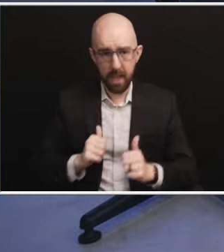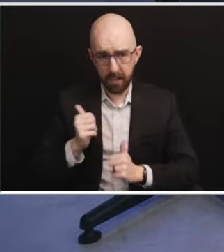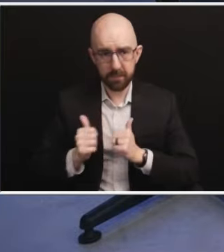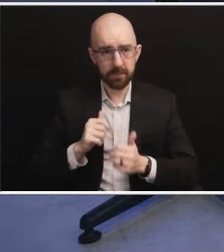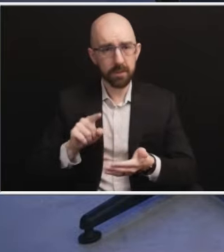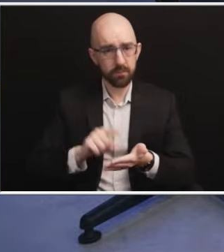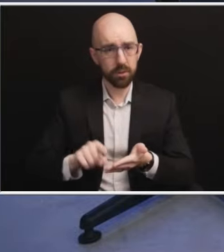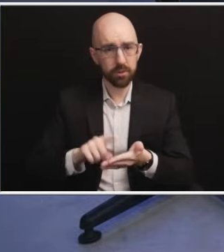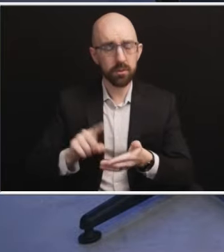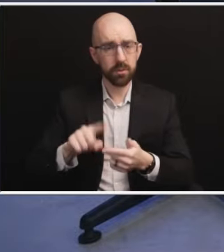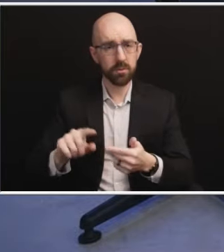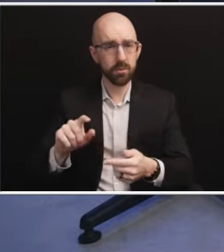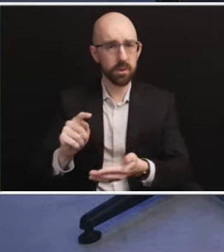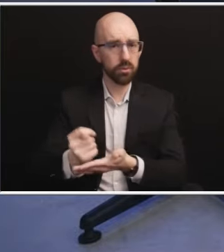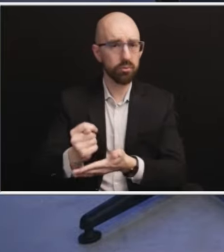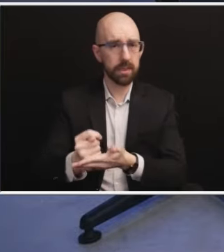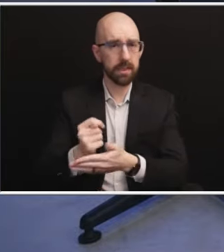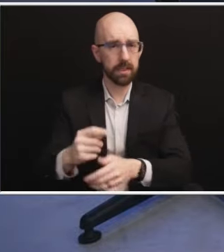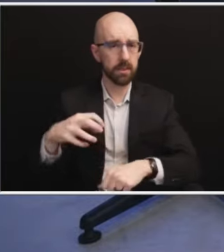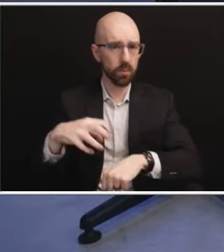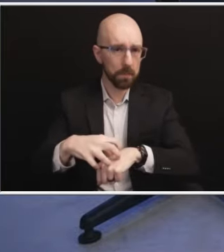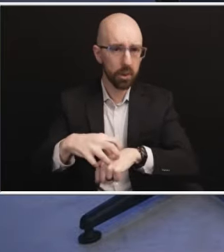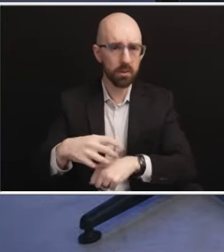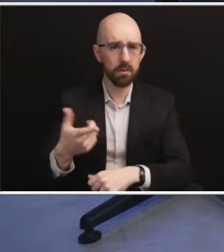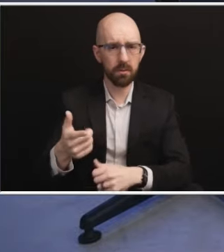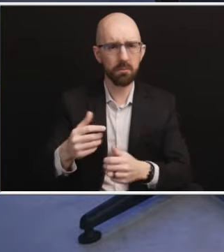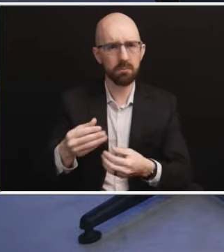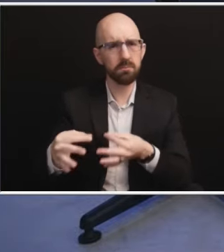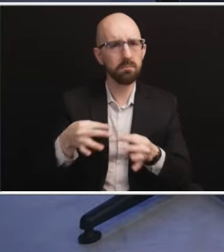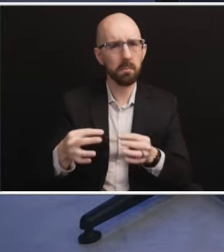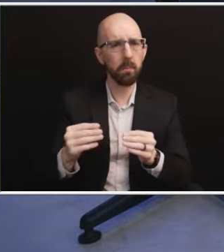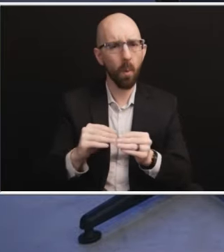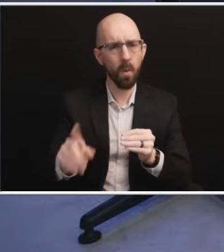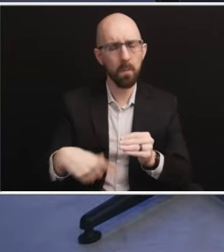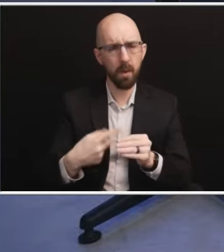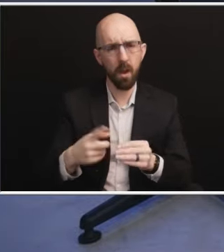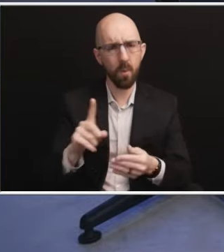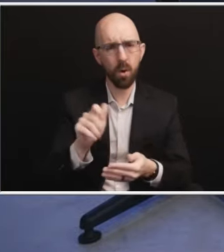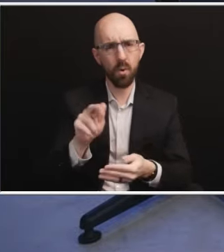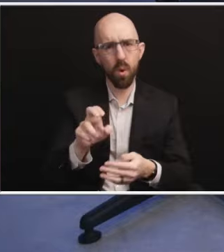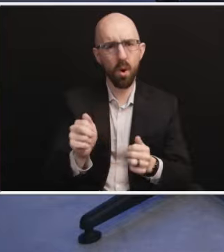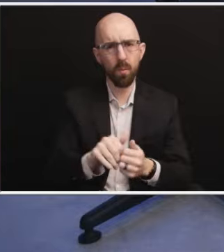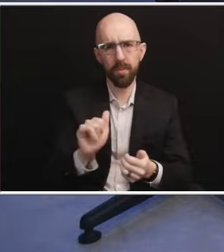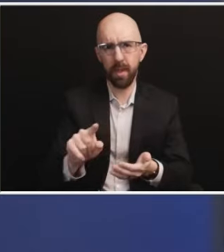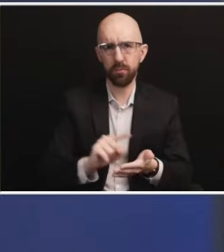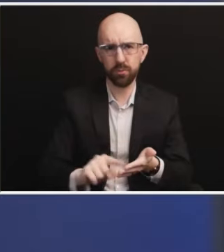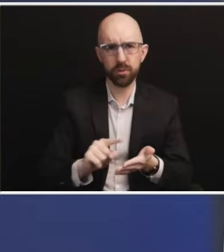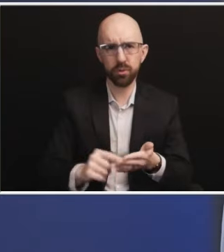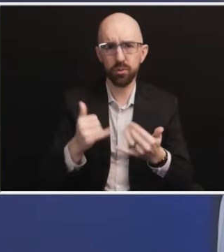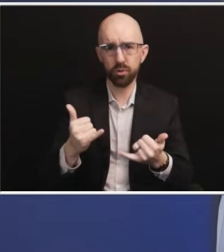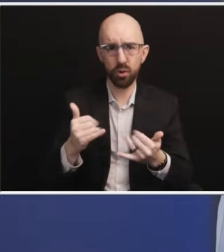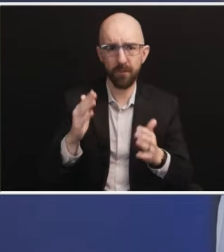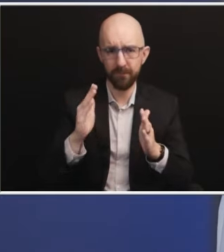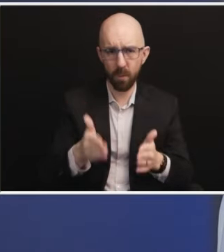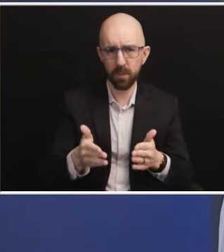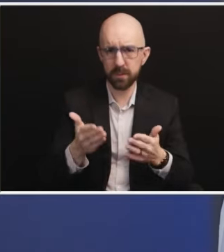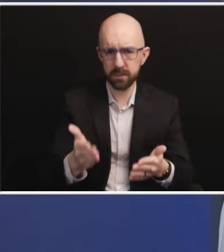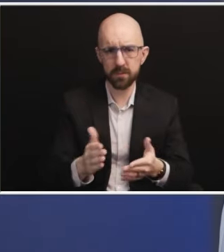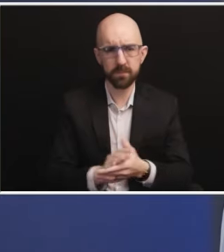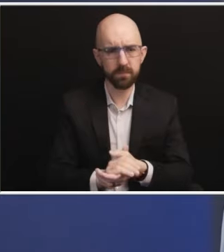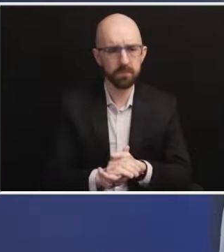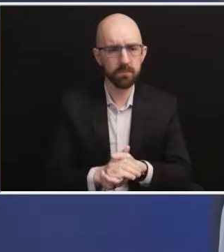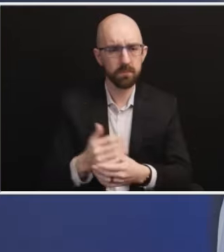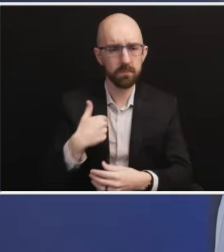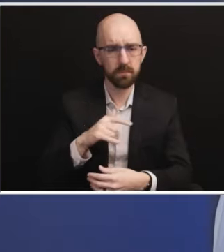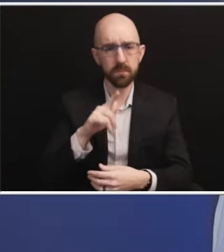tumors. Tell us a little bit more detail of where you are with this research. What's your current focus, Dr. Akhavan? So I really take my